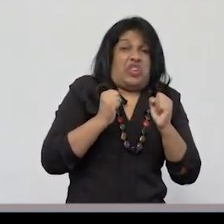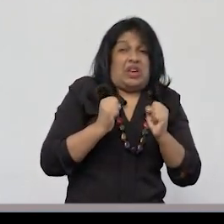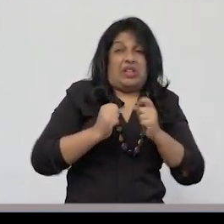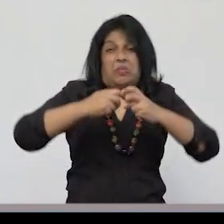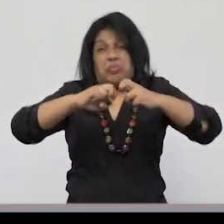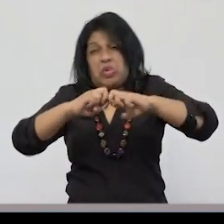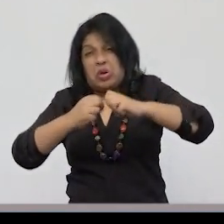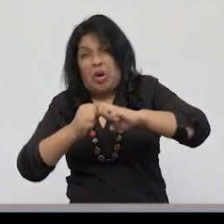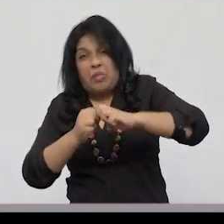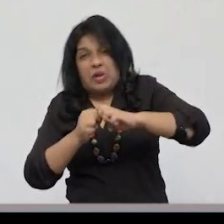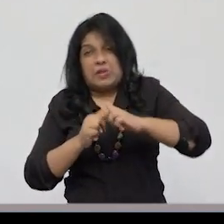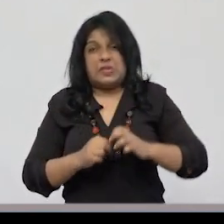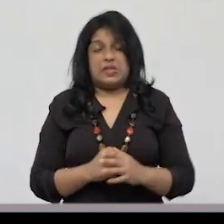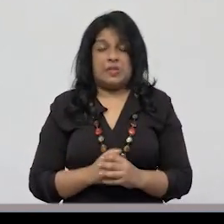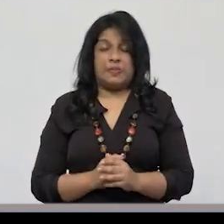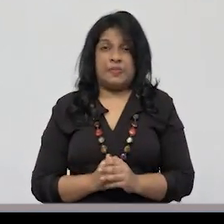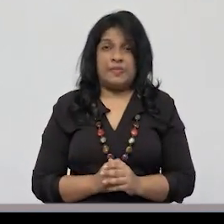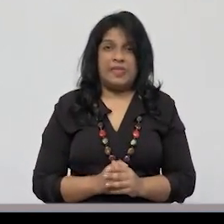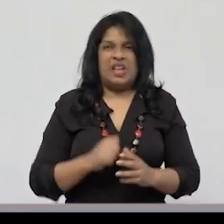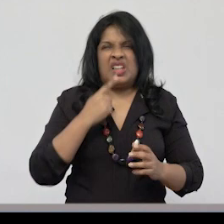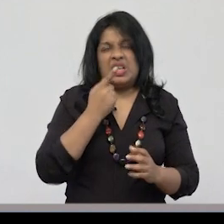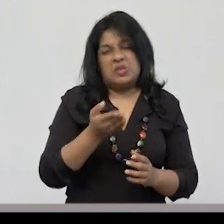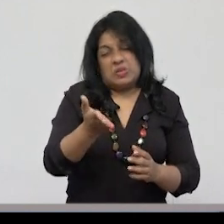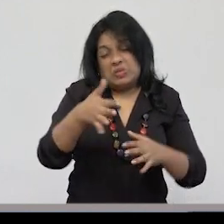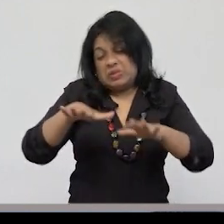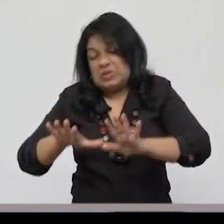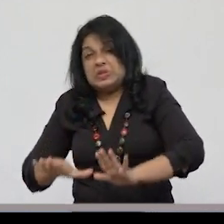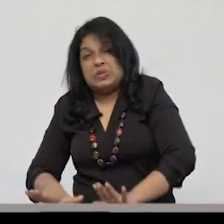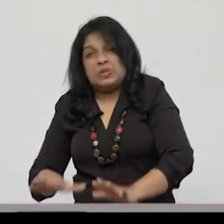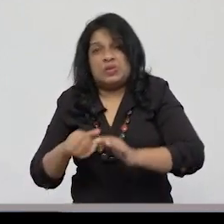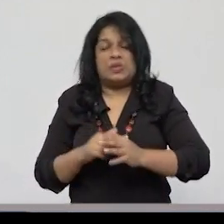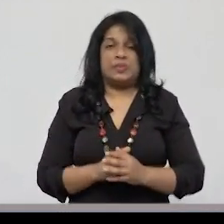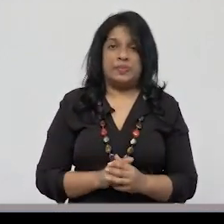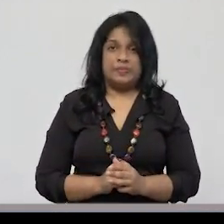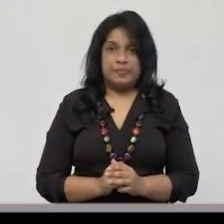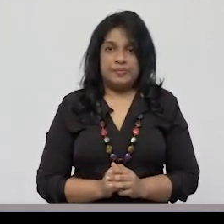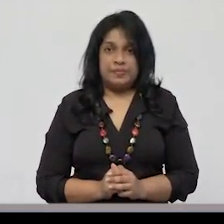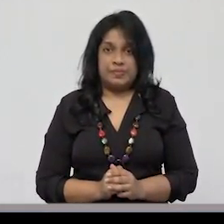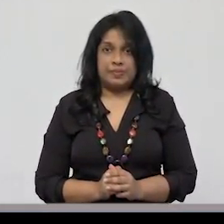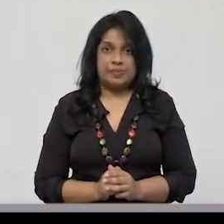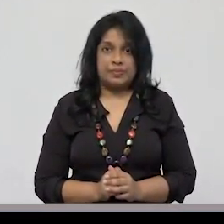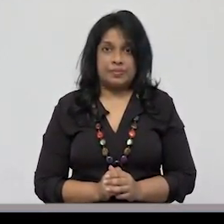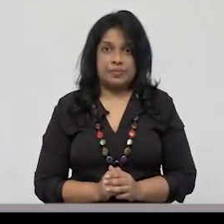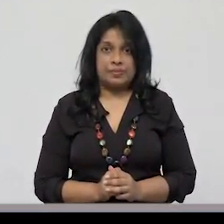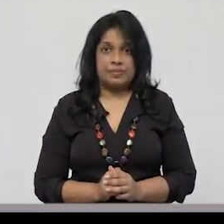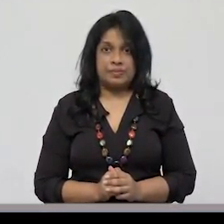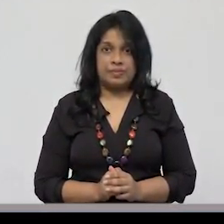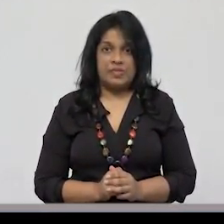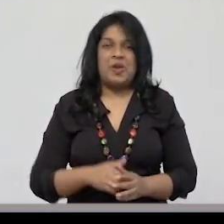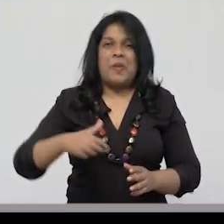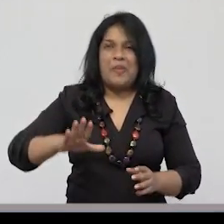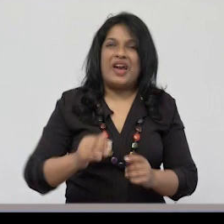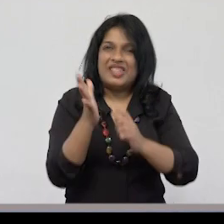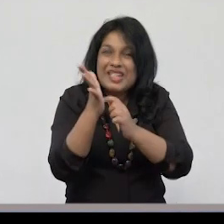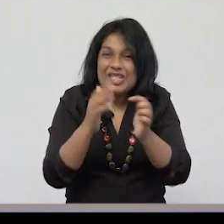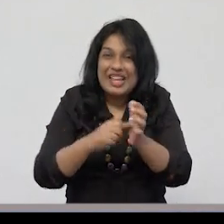and saying, okay, this is normal part of life. Because now we are going on this end time journey. I want to tell you, Jesus says, no, you come to